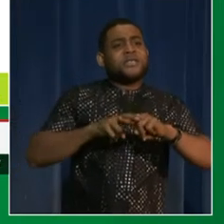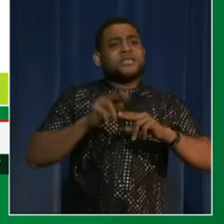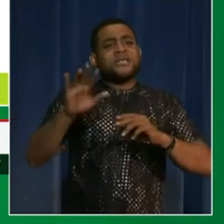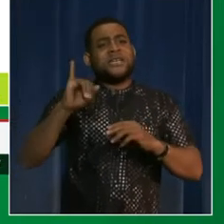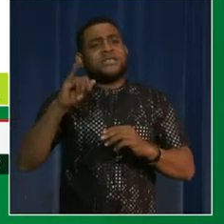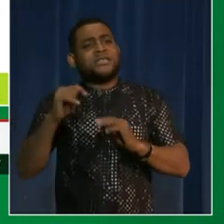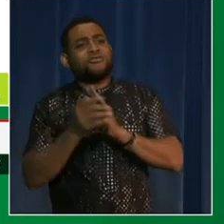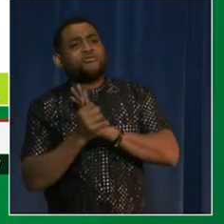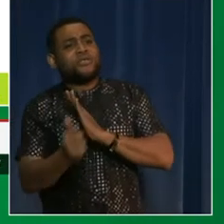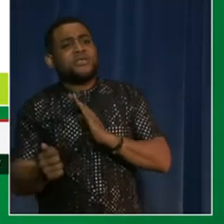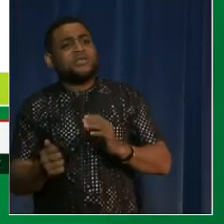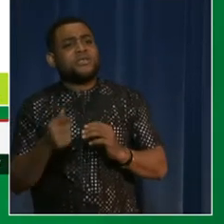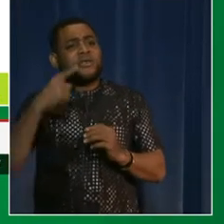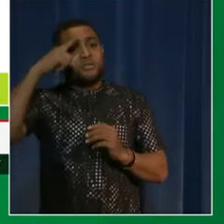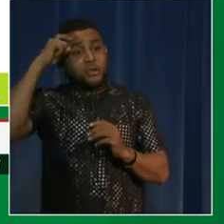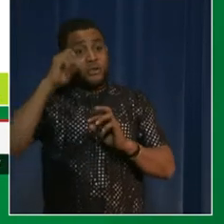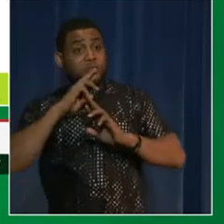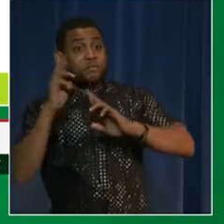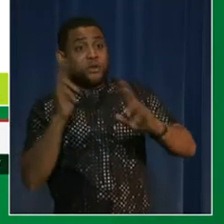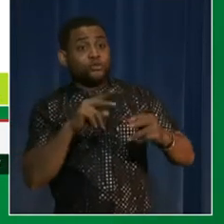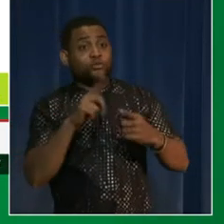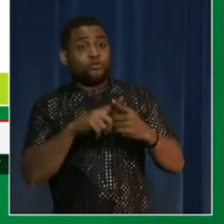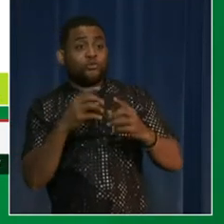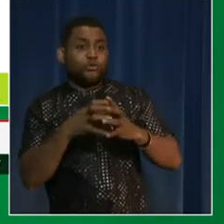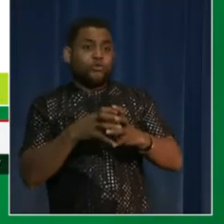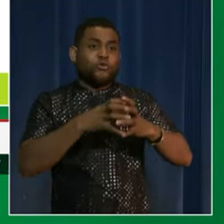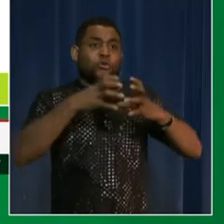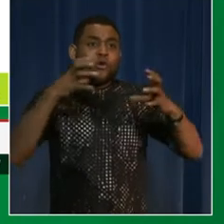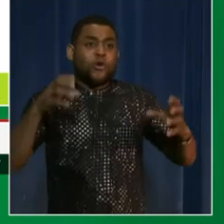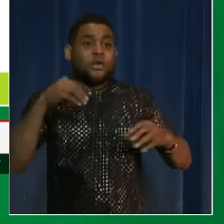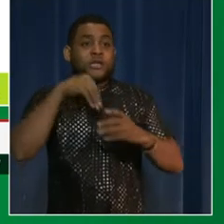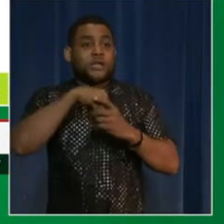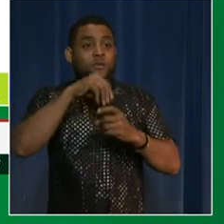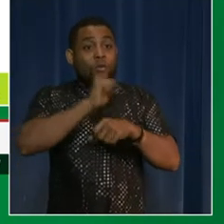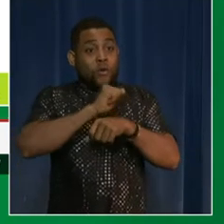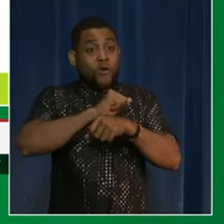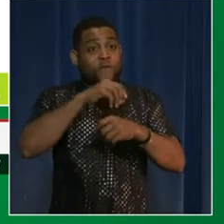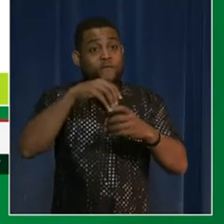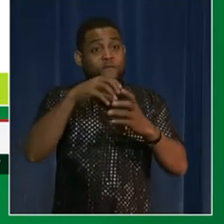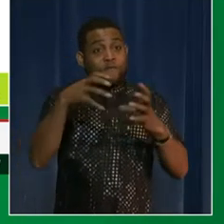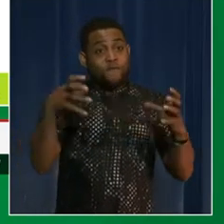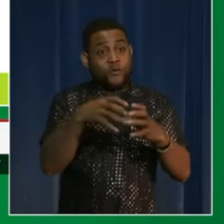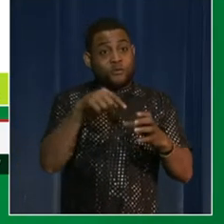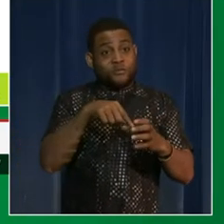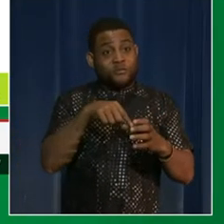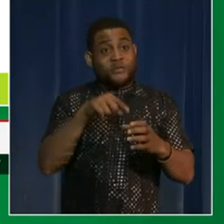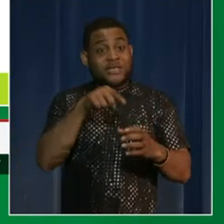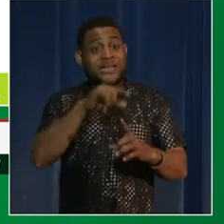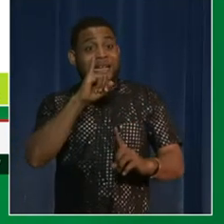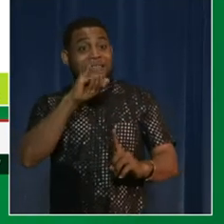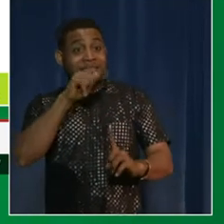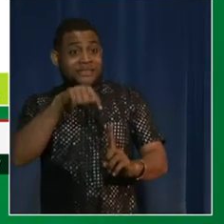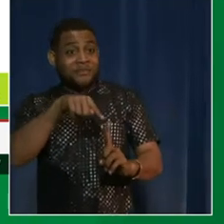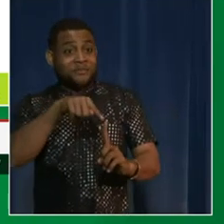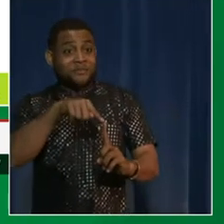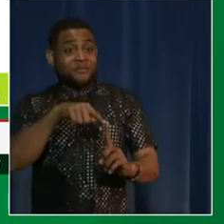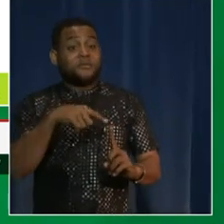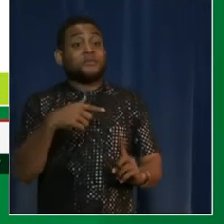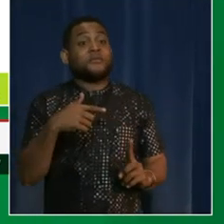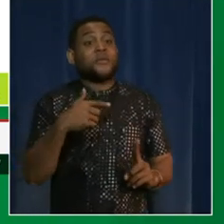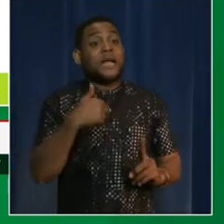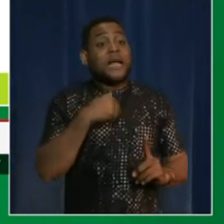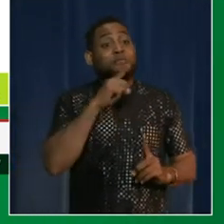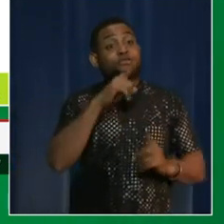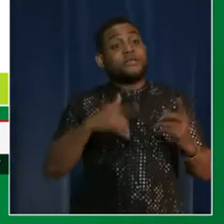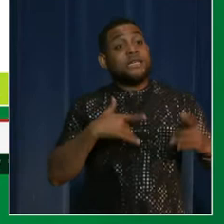growing need for advanced analytical skills in the workforce. And I'm excited to announce that applications are open today.